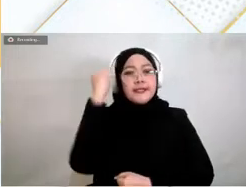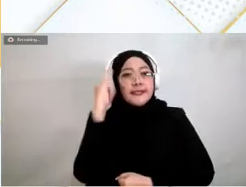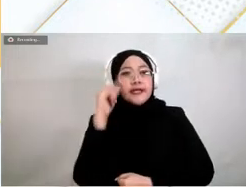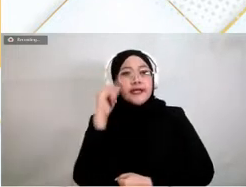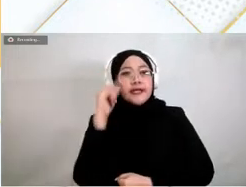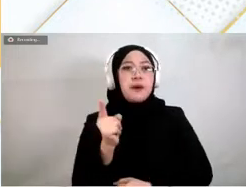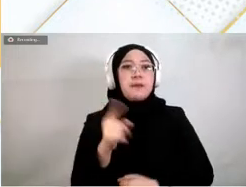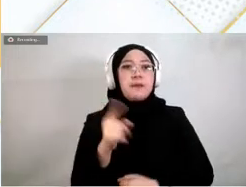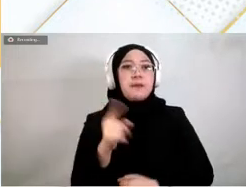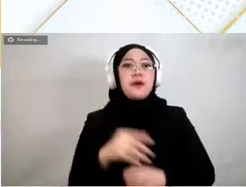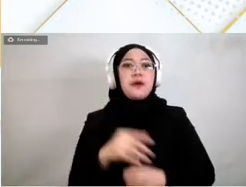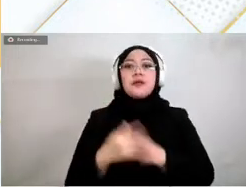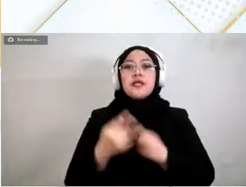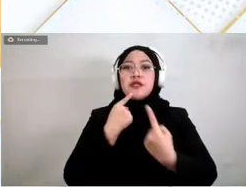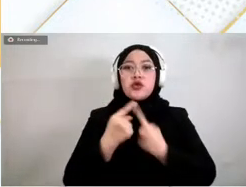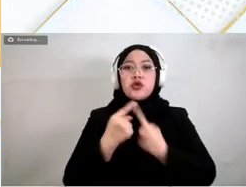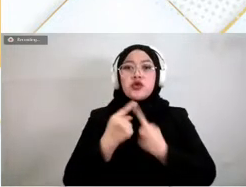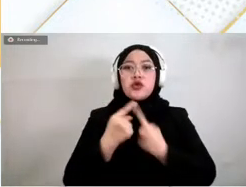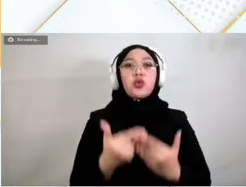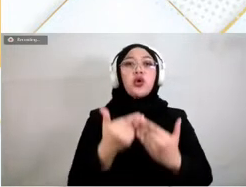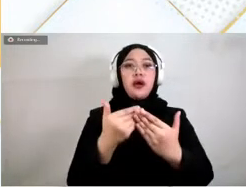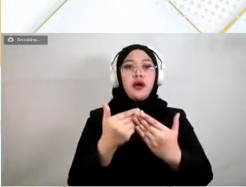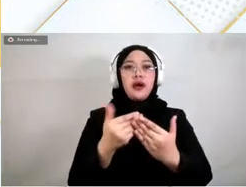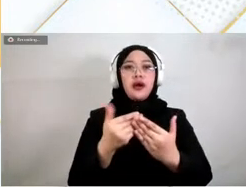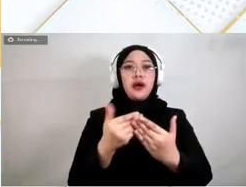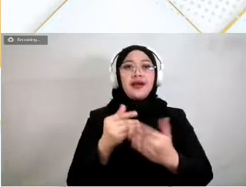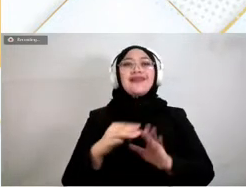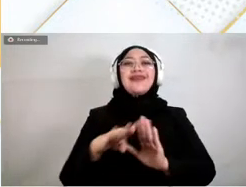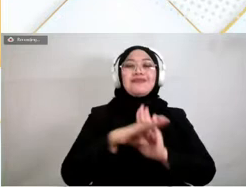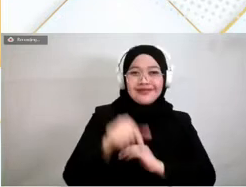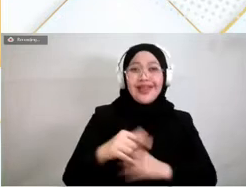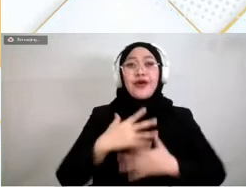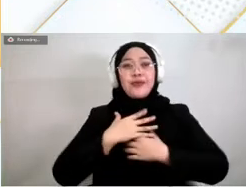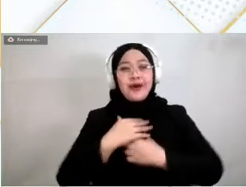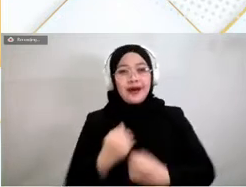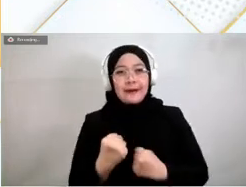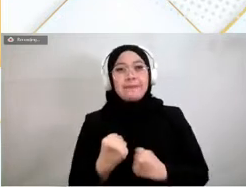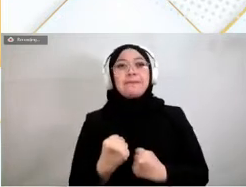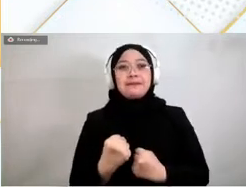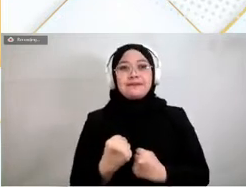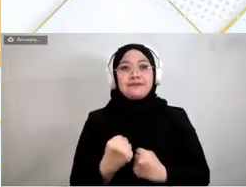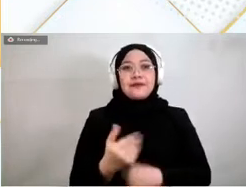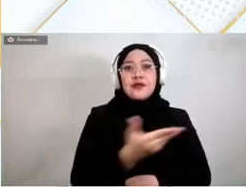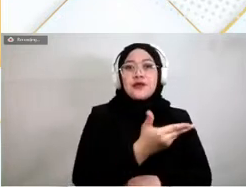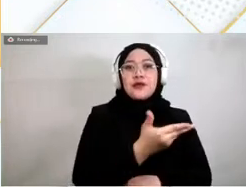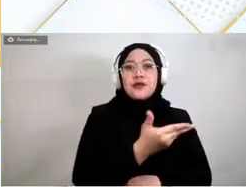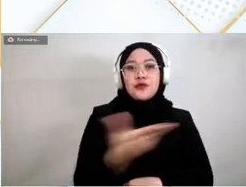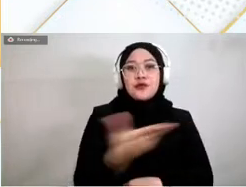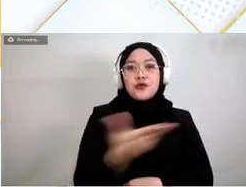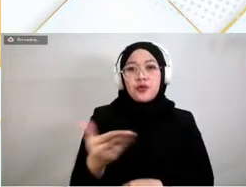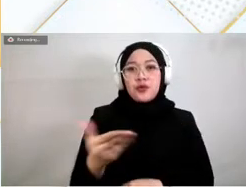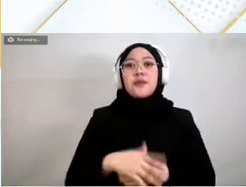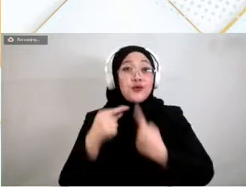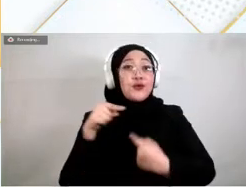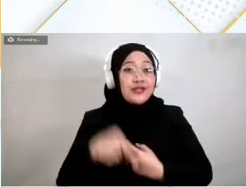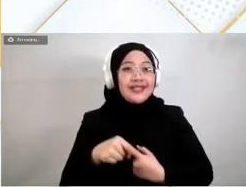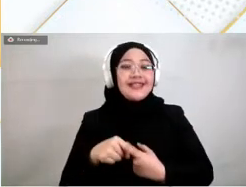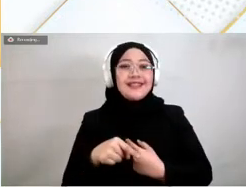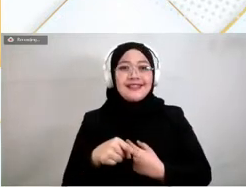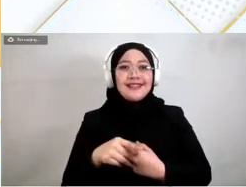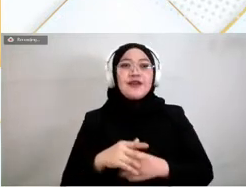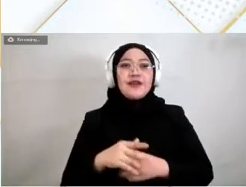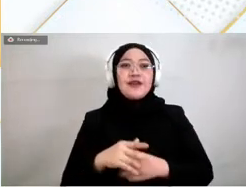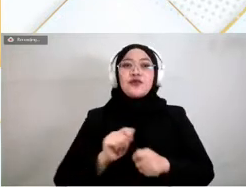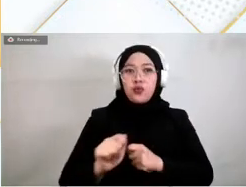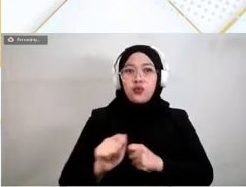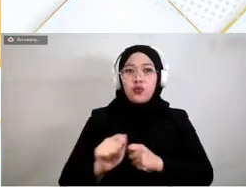be discovered through this event. I hope that a fruitful discussion can be produced and more